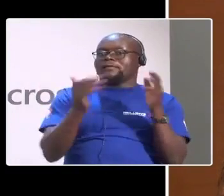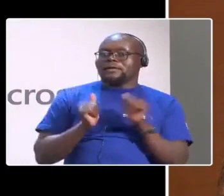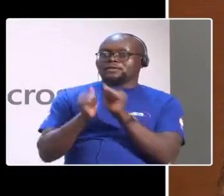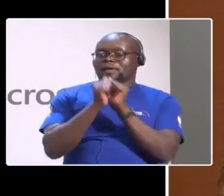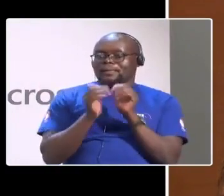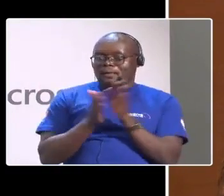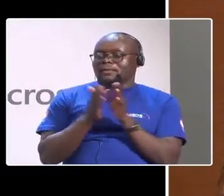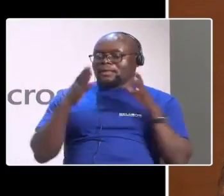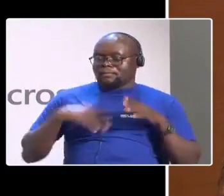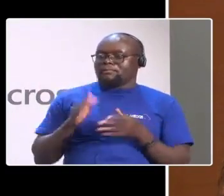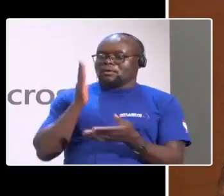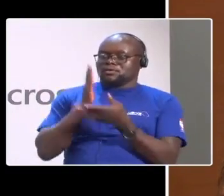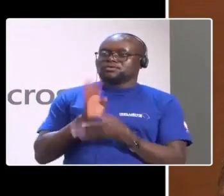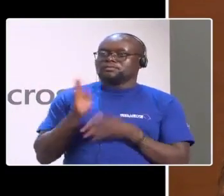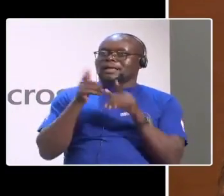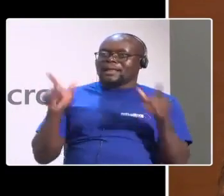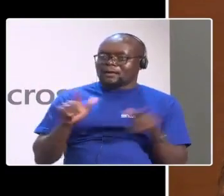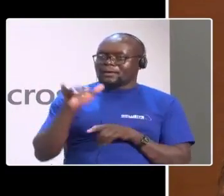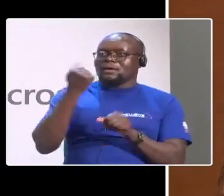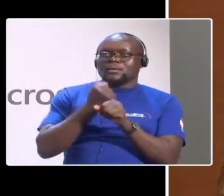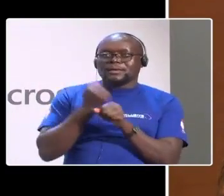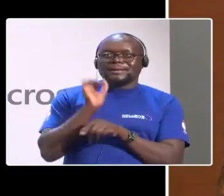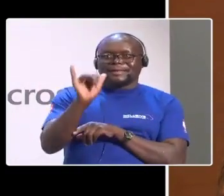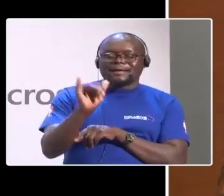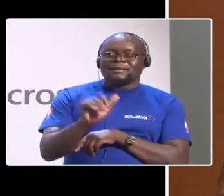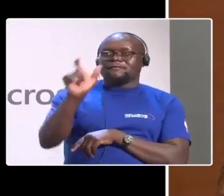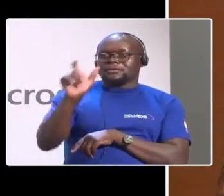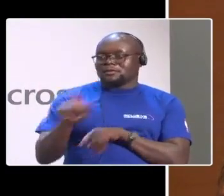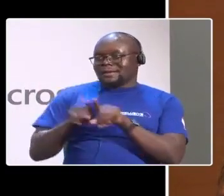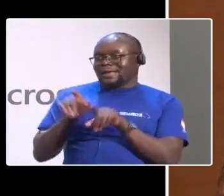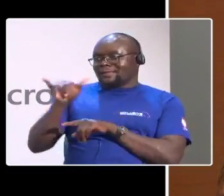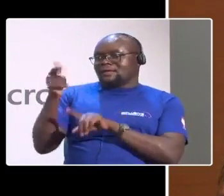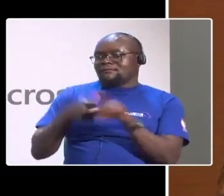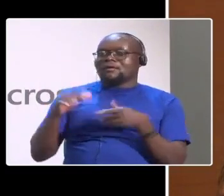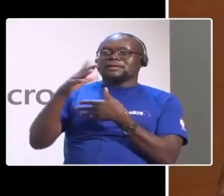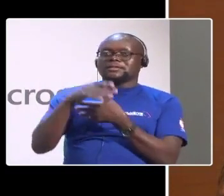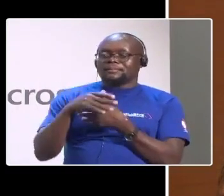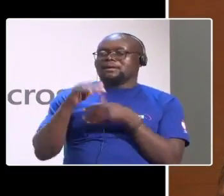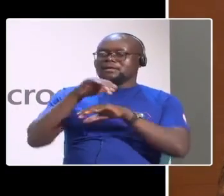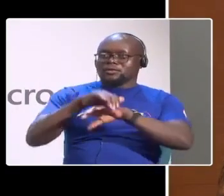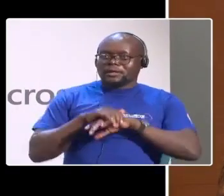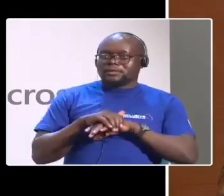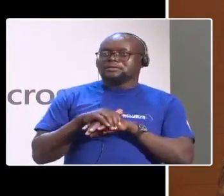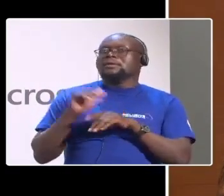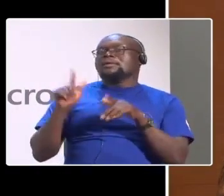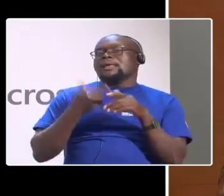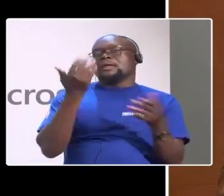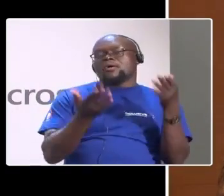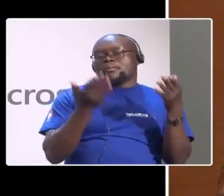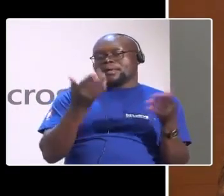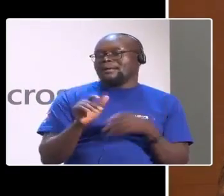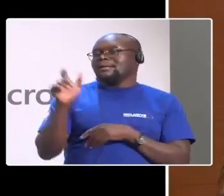with native speakers, then we retranslated it, for example, retranslated it from German to English and compared